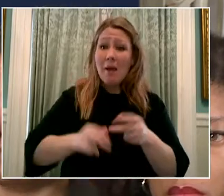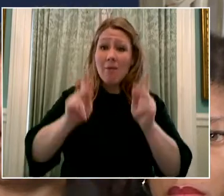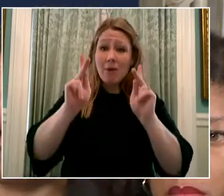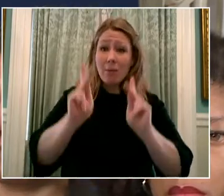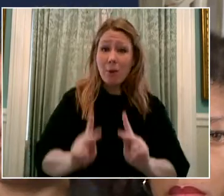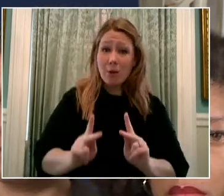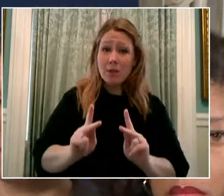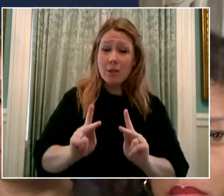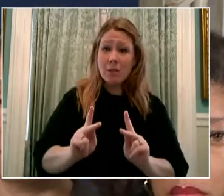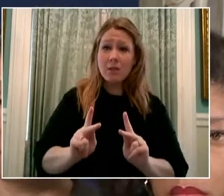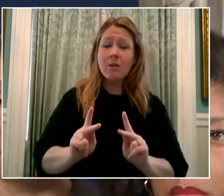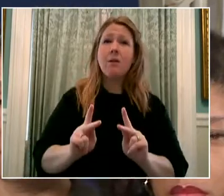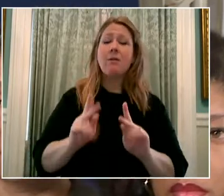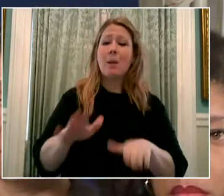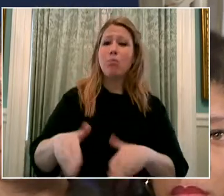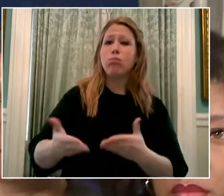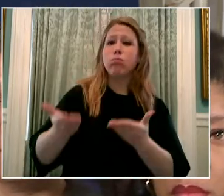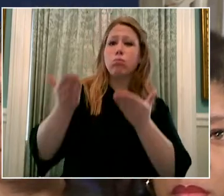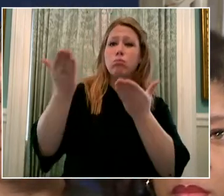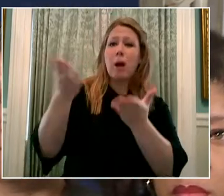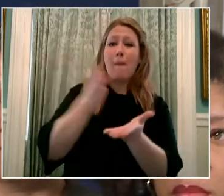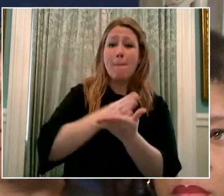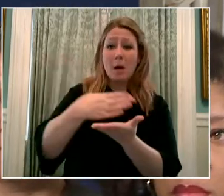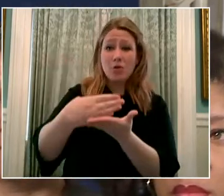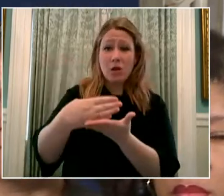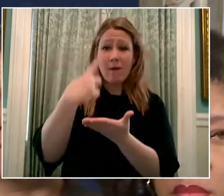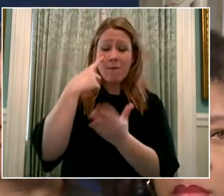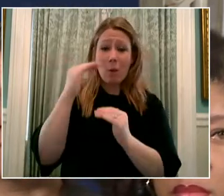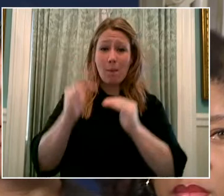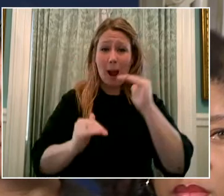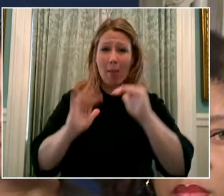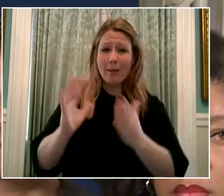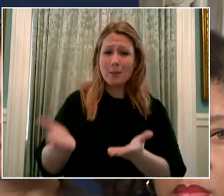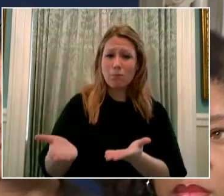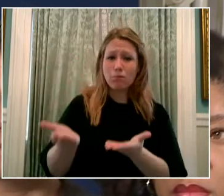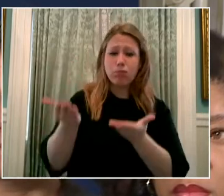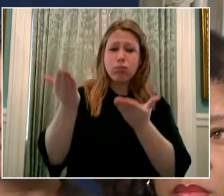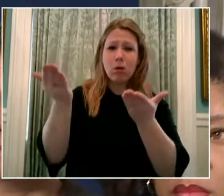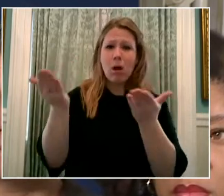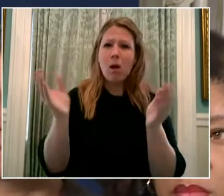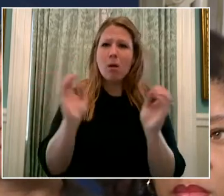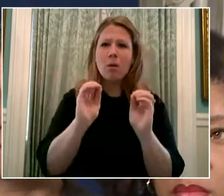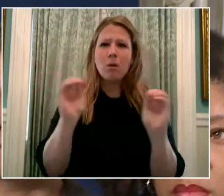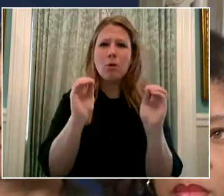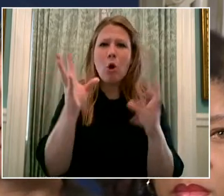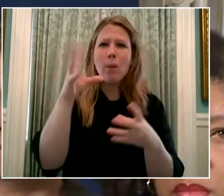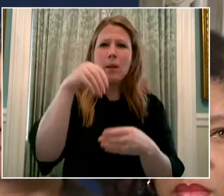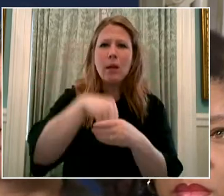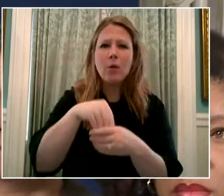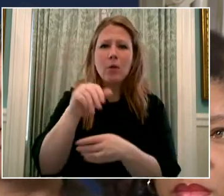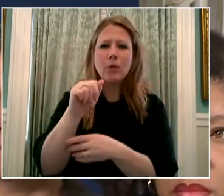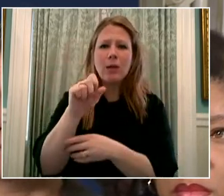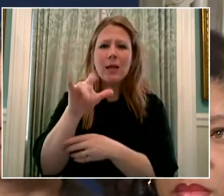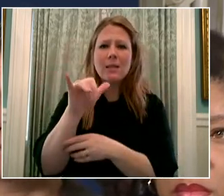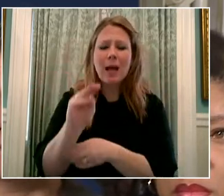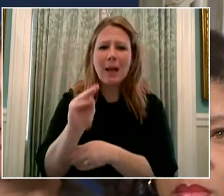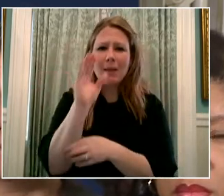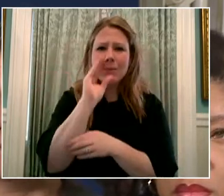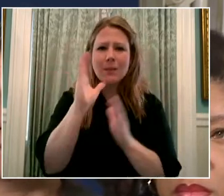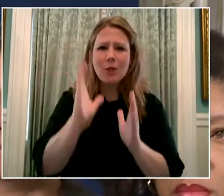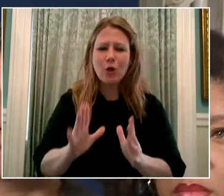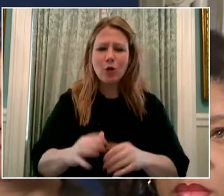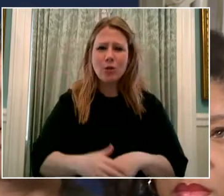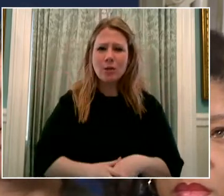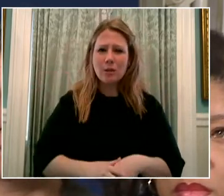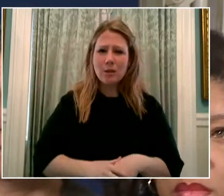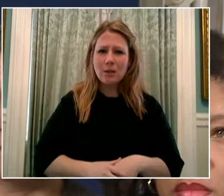the asylum seekers? All the proposals that people are putting in place was coming out of the city council and other places of how to